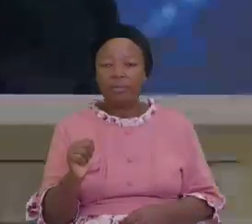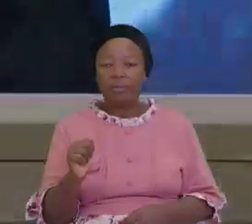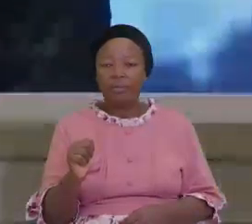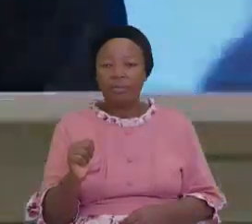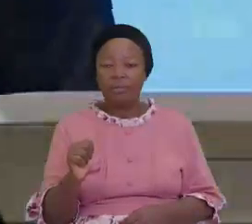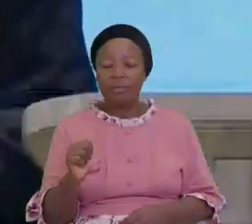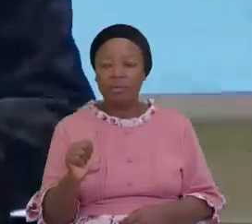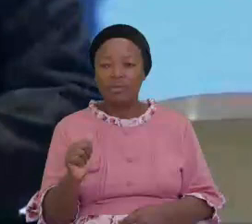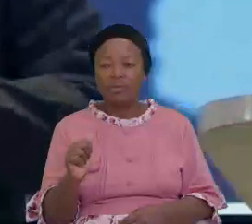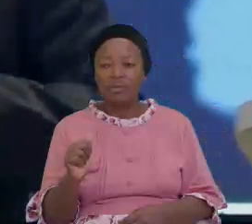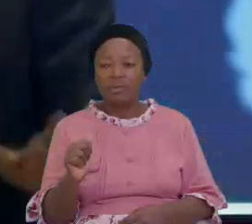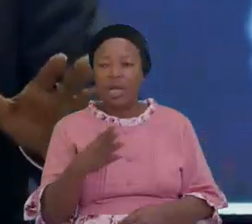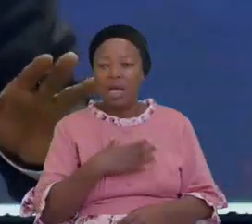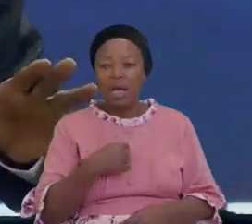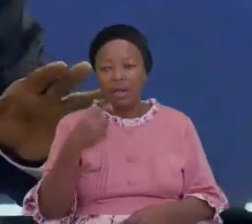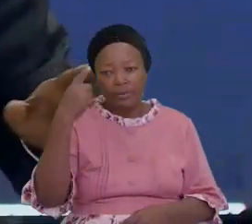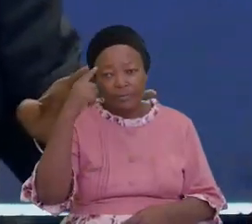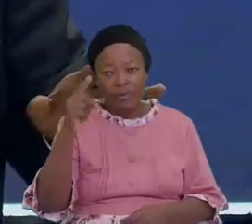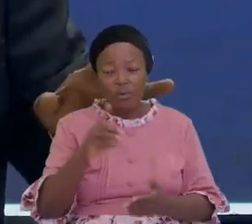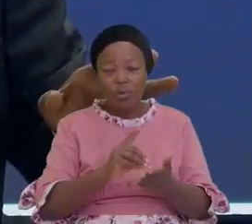And for weeks